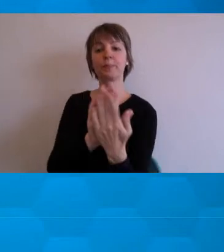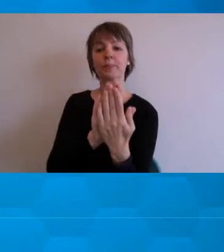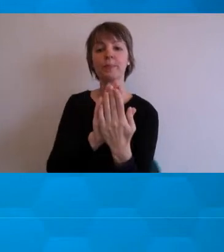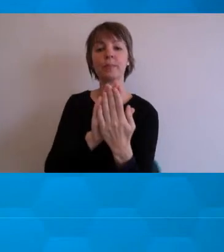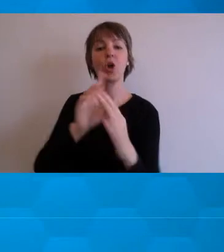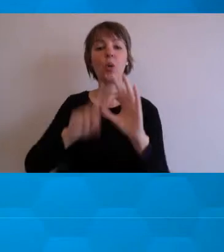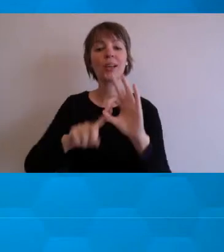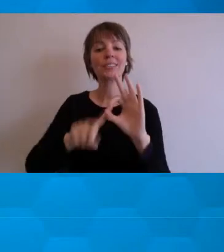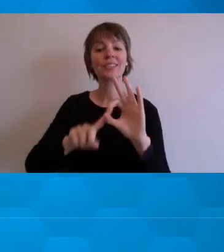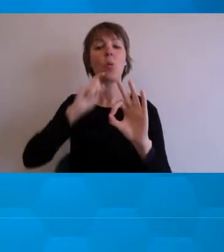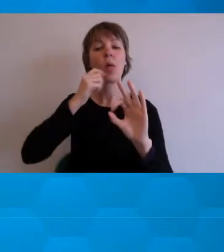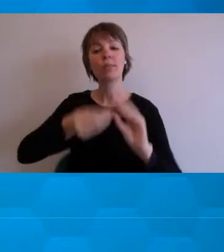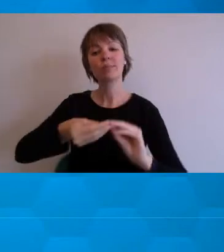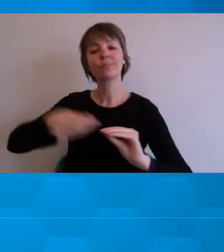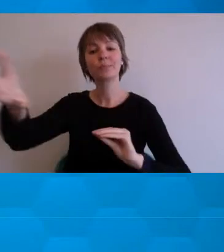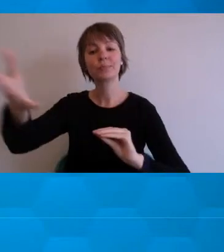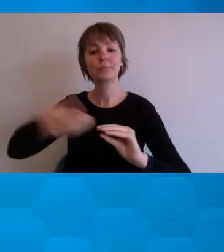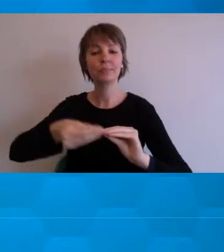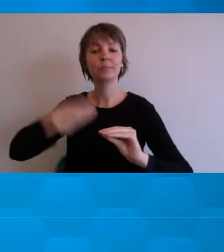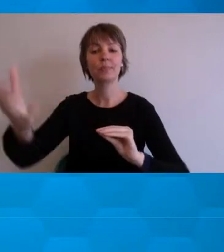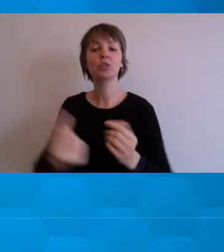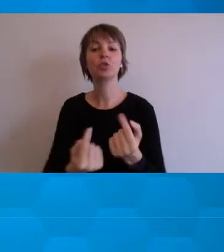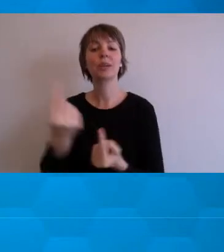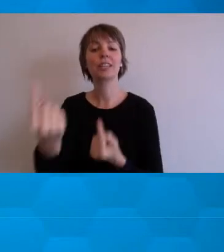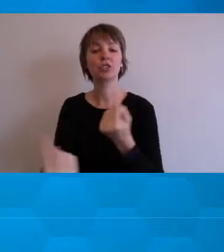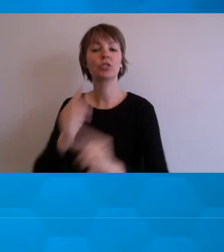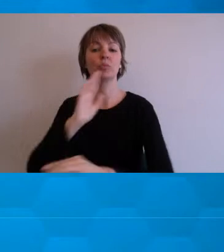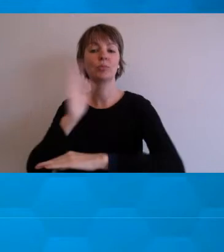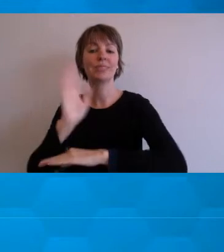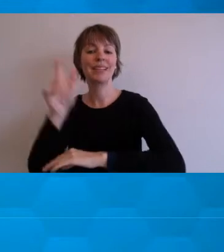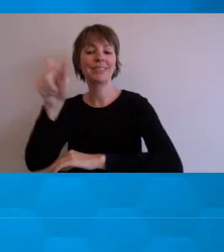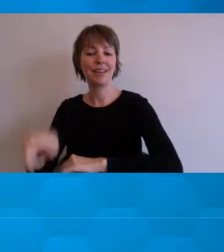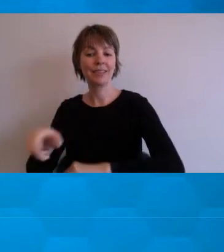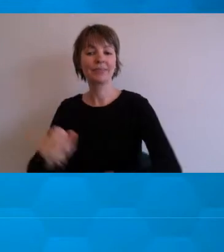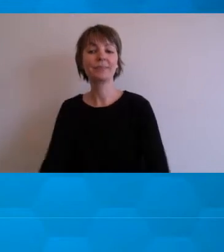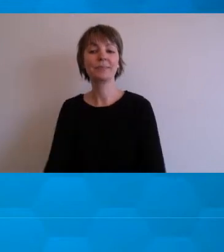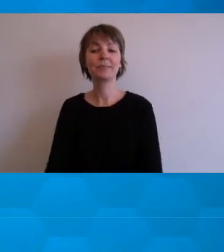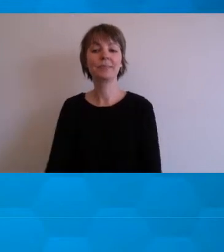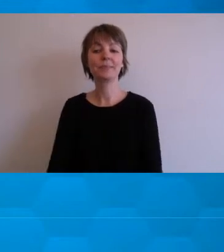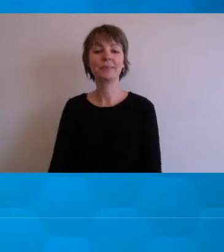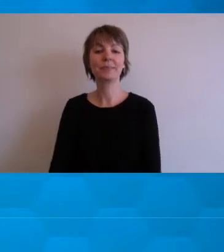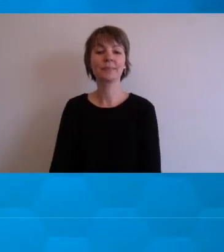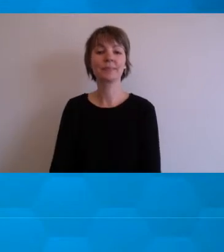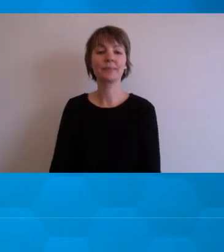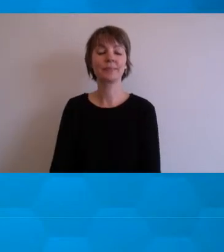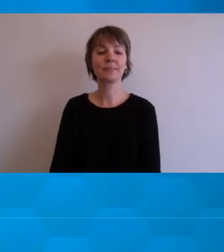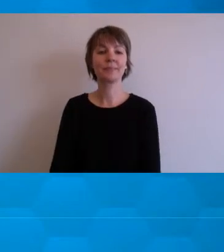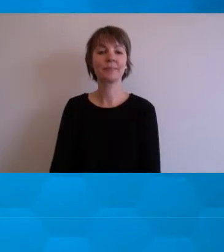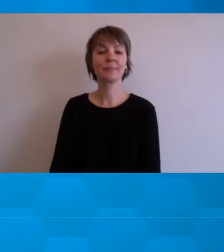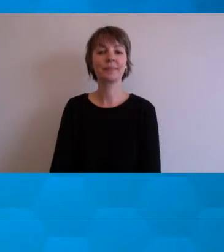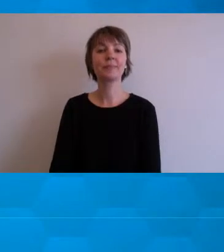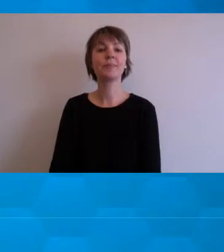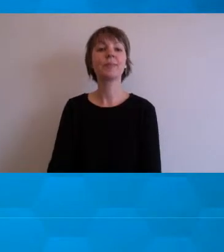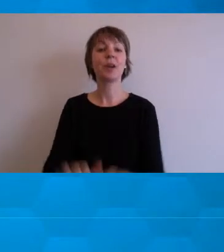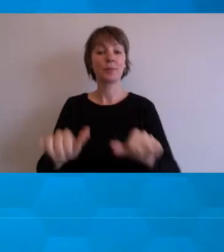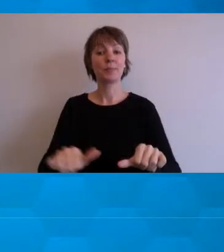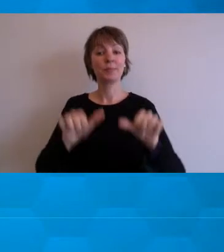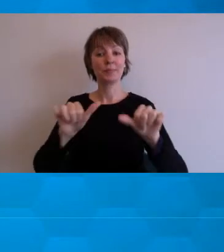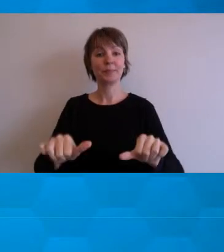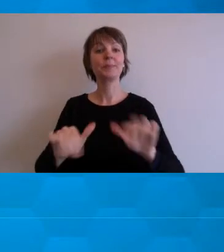every presenter's done, we'll have a question and answer period. So, in order to not waste any time,